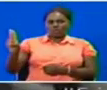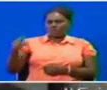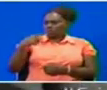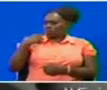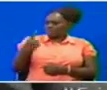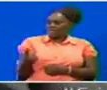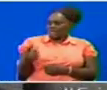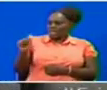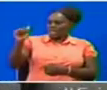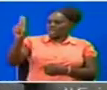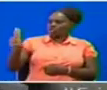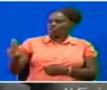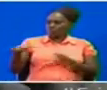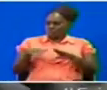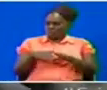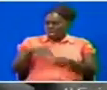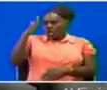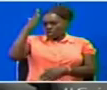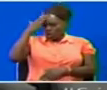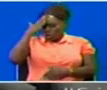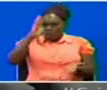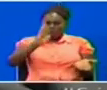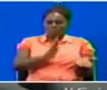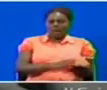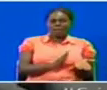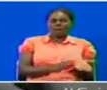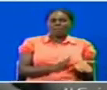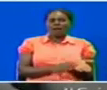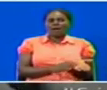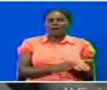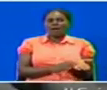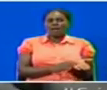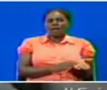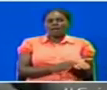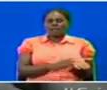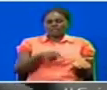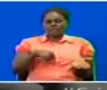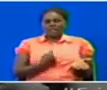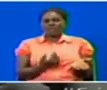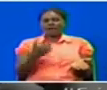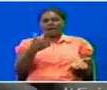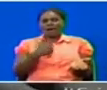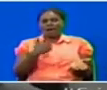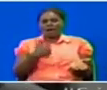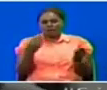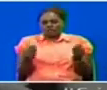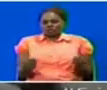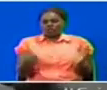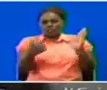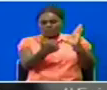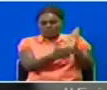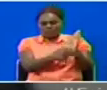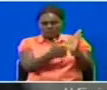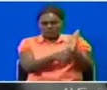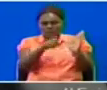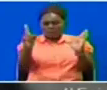them, you know the recommendations that we made about dealing with this matter about the